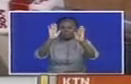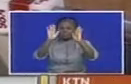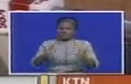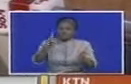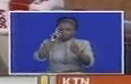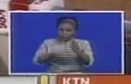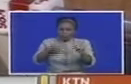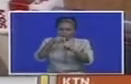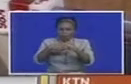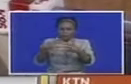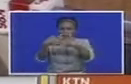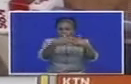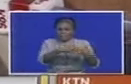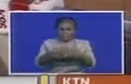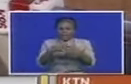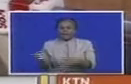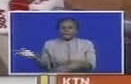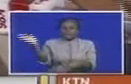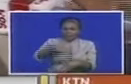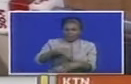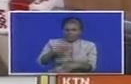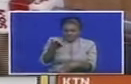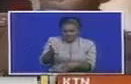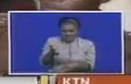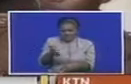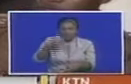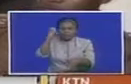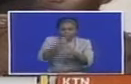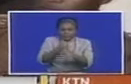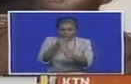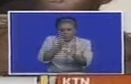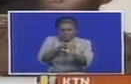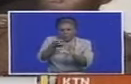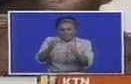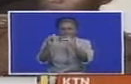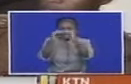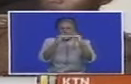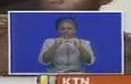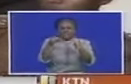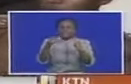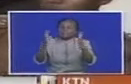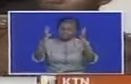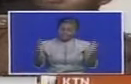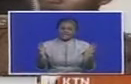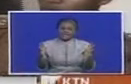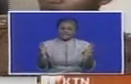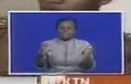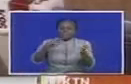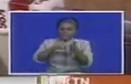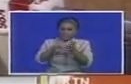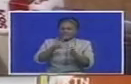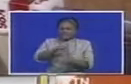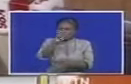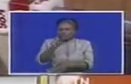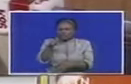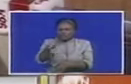even from Washington, we are coming back to engage at that level. It is at that big. So it's not a question that